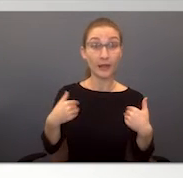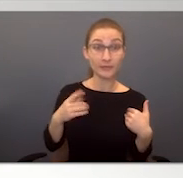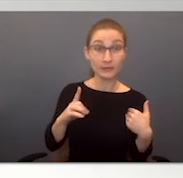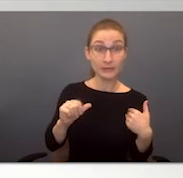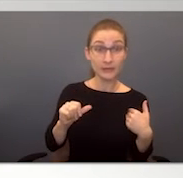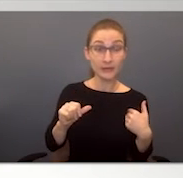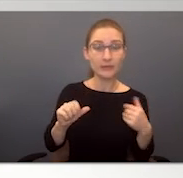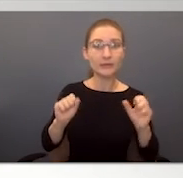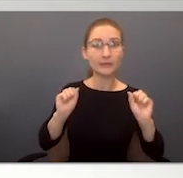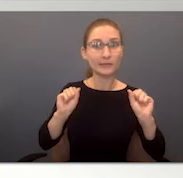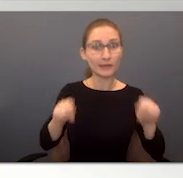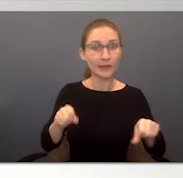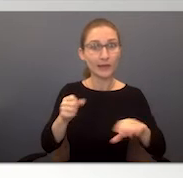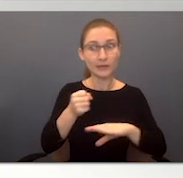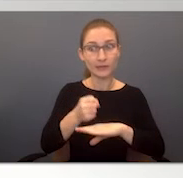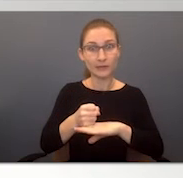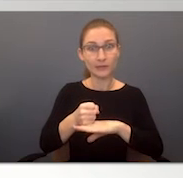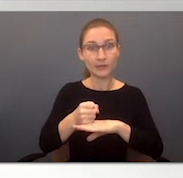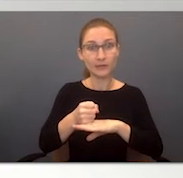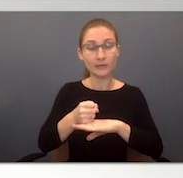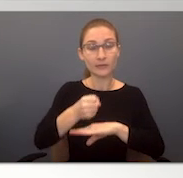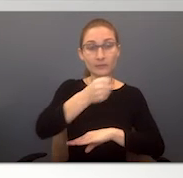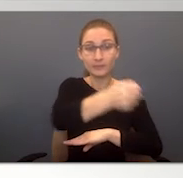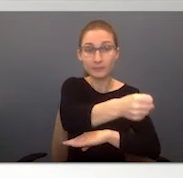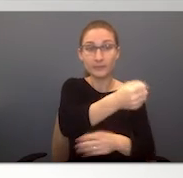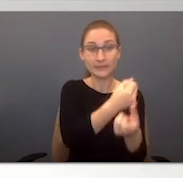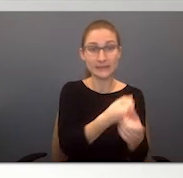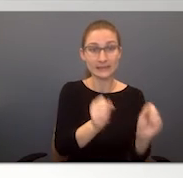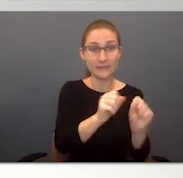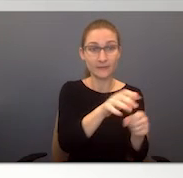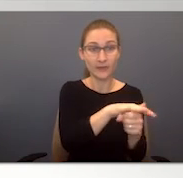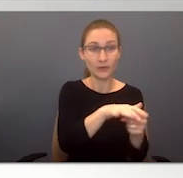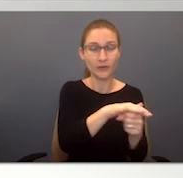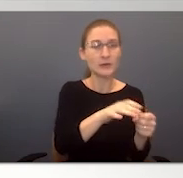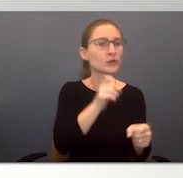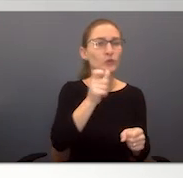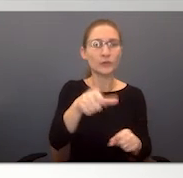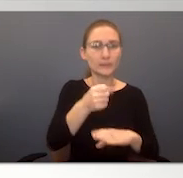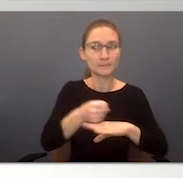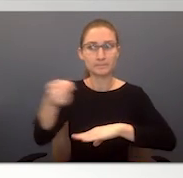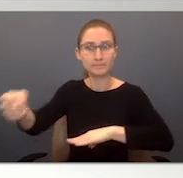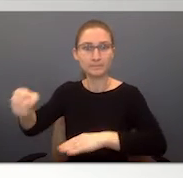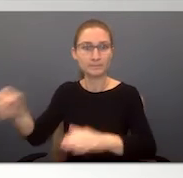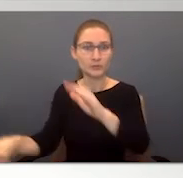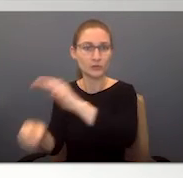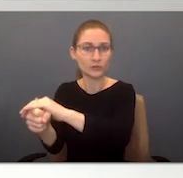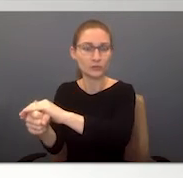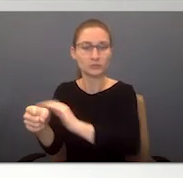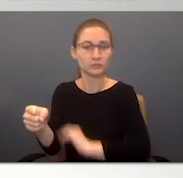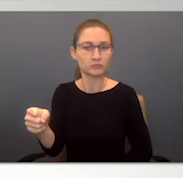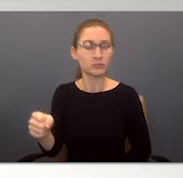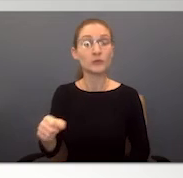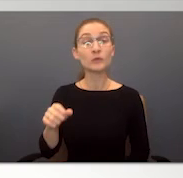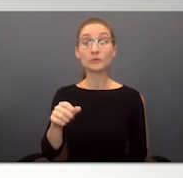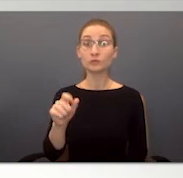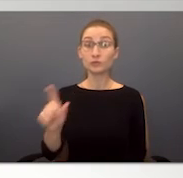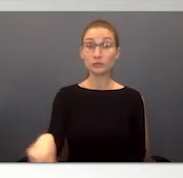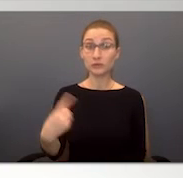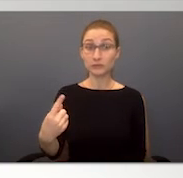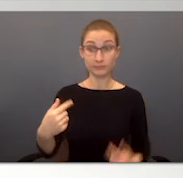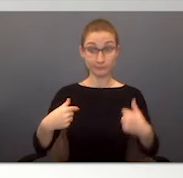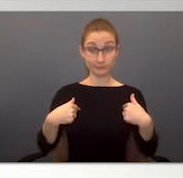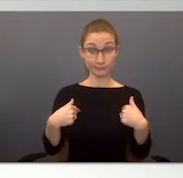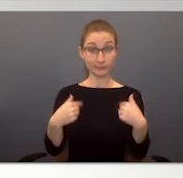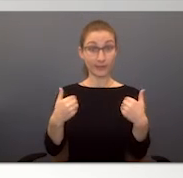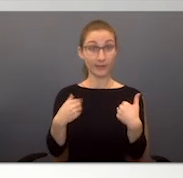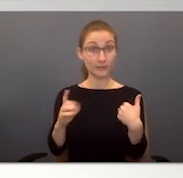doesn't mean that I really have to go. I need to, again, communicate. There goes that communication. If not, where